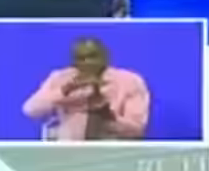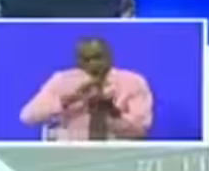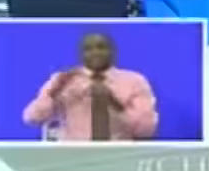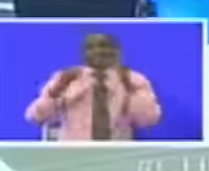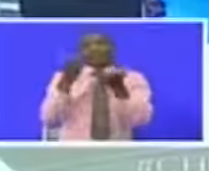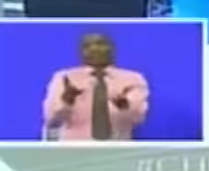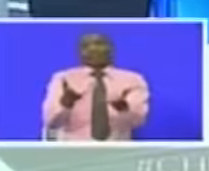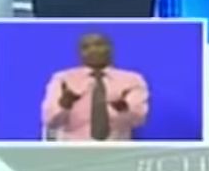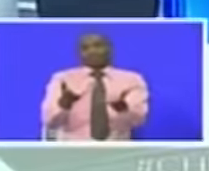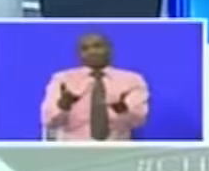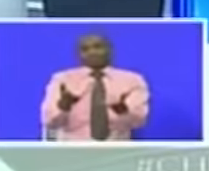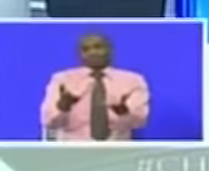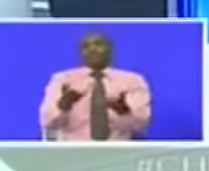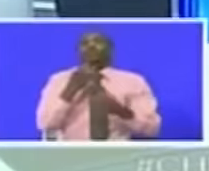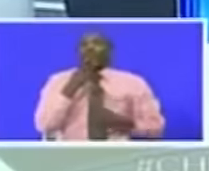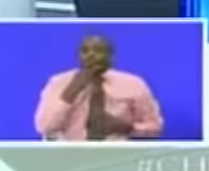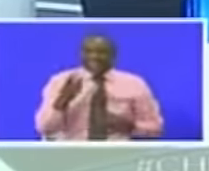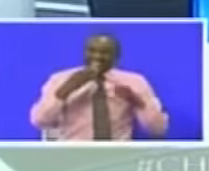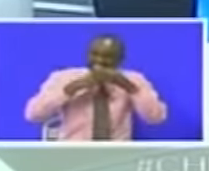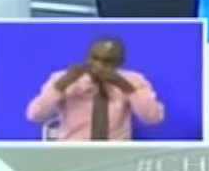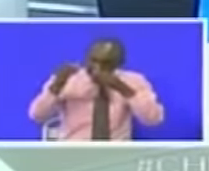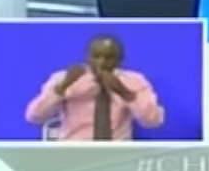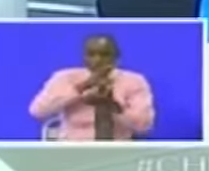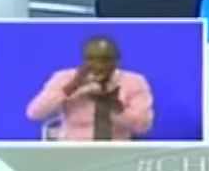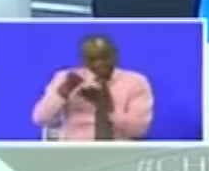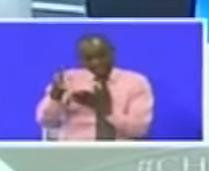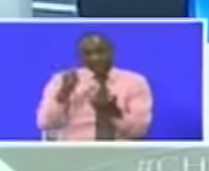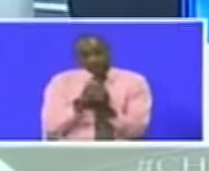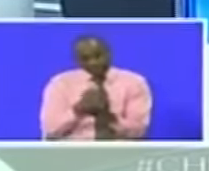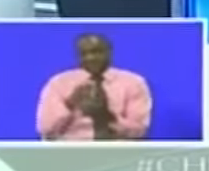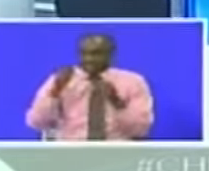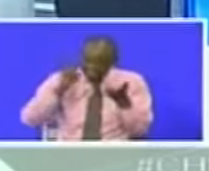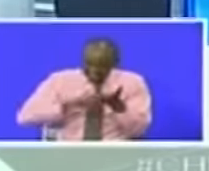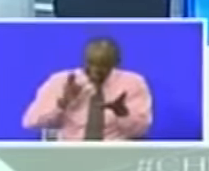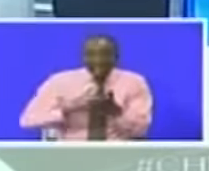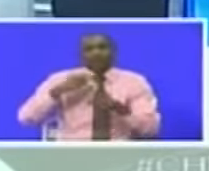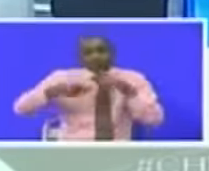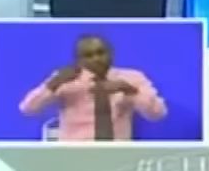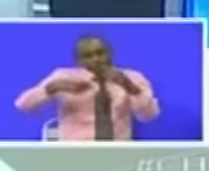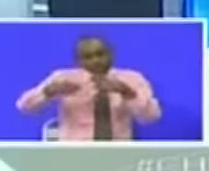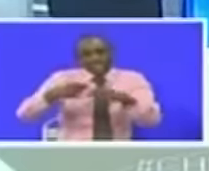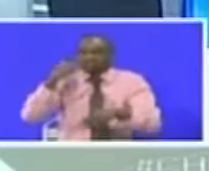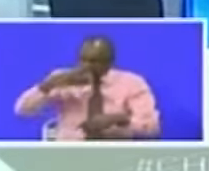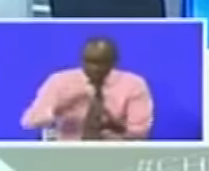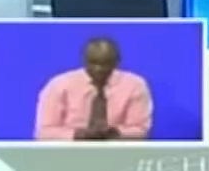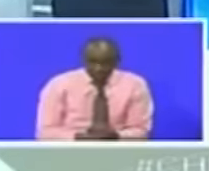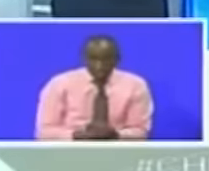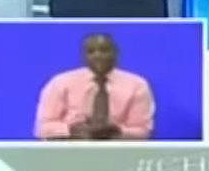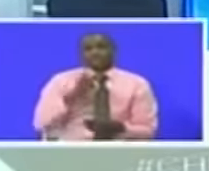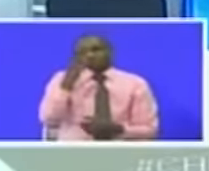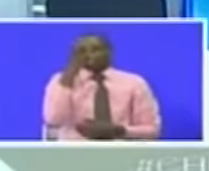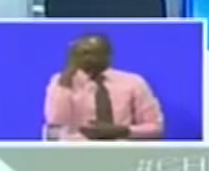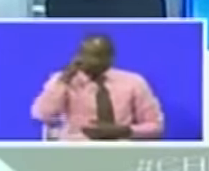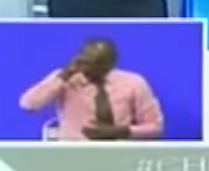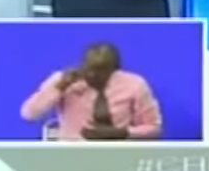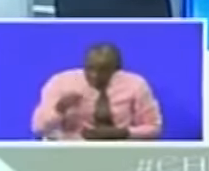level. That is all 290 constituency offices. That is where it is being done. Of course, the IEBC has over 24,000